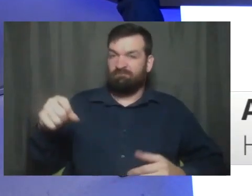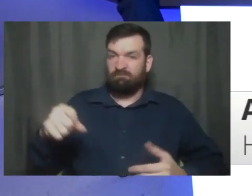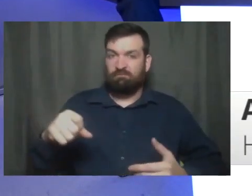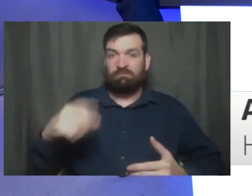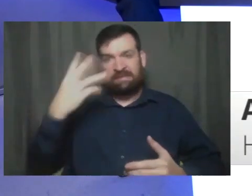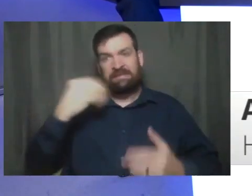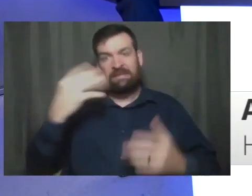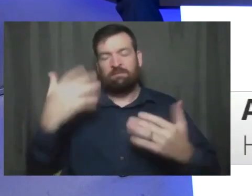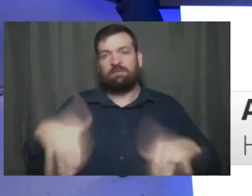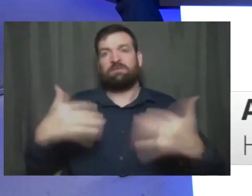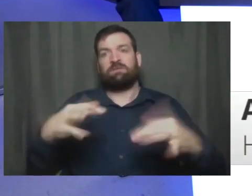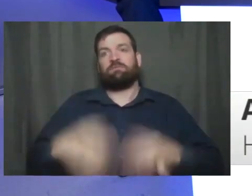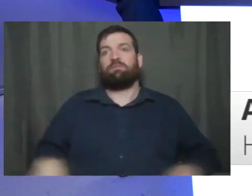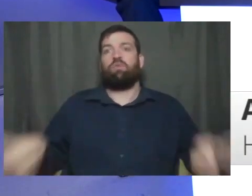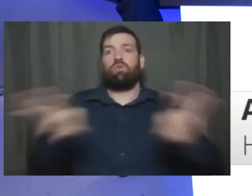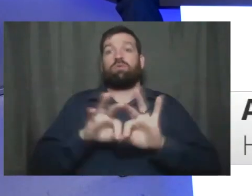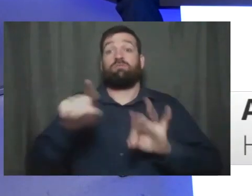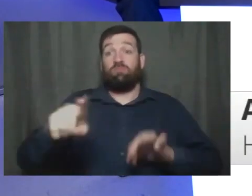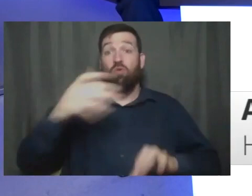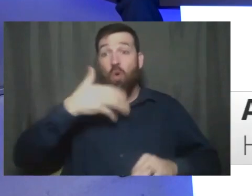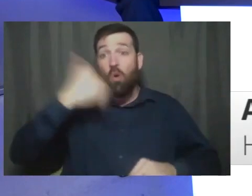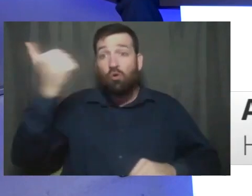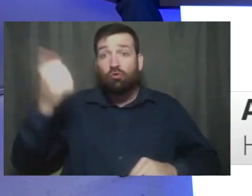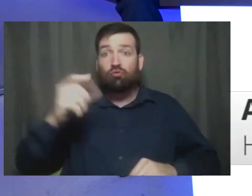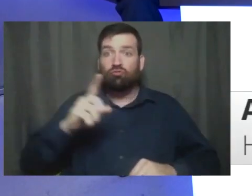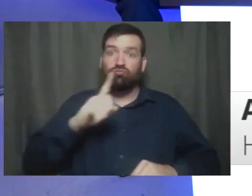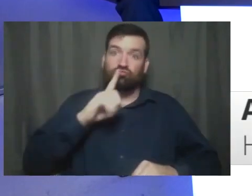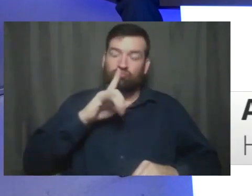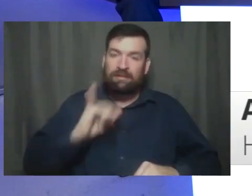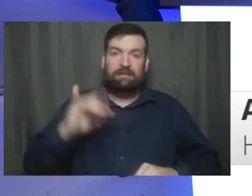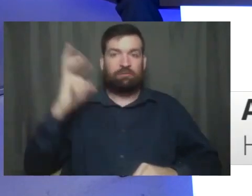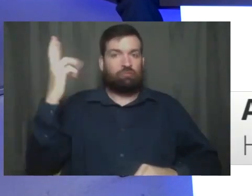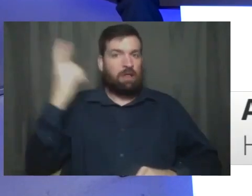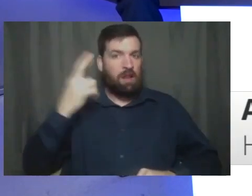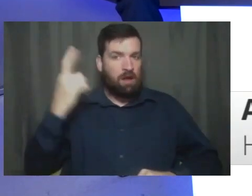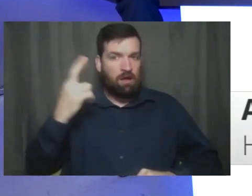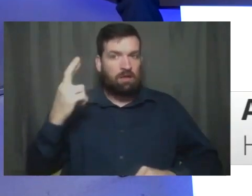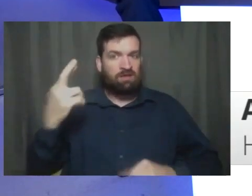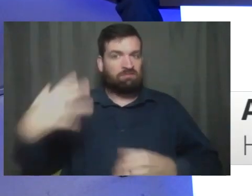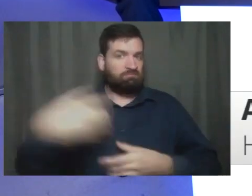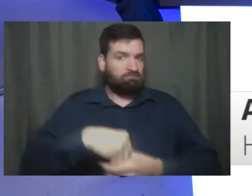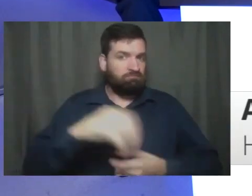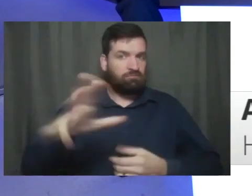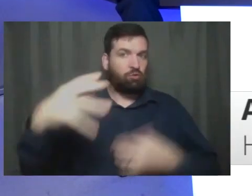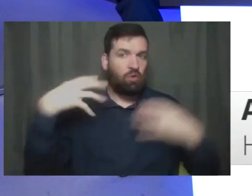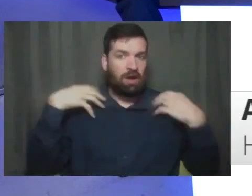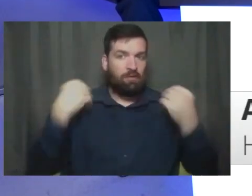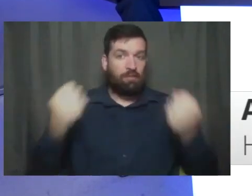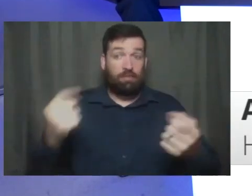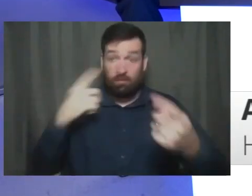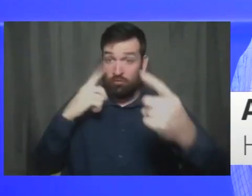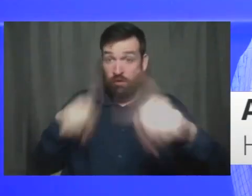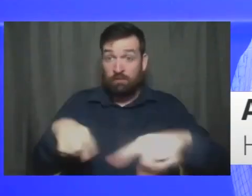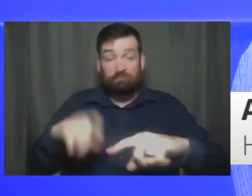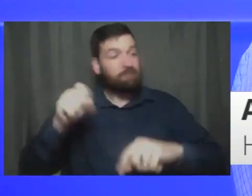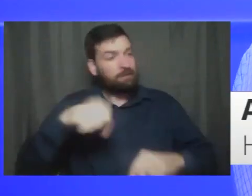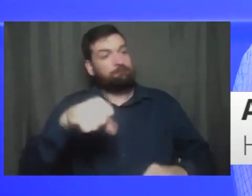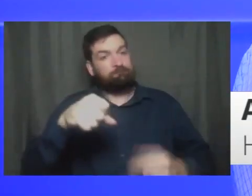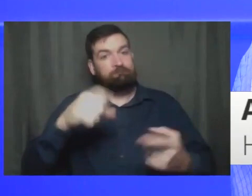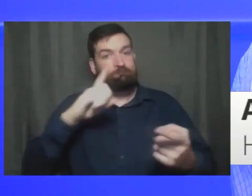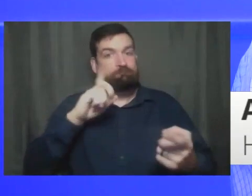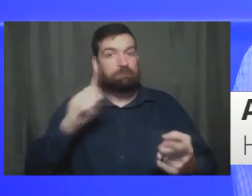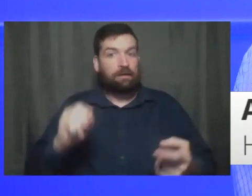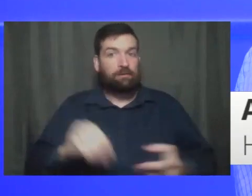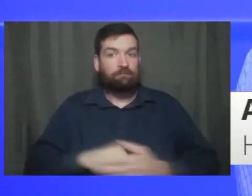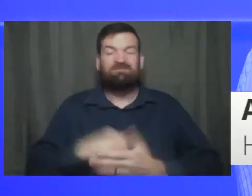important. Yes. As you get older, too, you really realize that is part of your health regimen. Yes. Do you agree? I do. And sometimes we forget